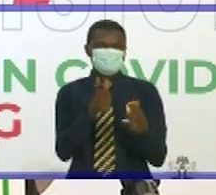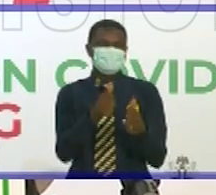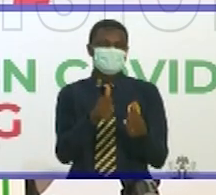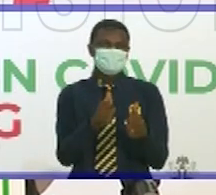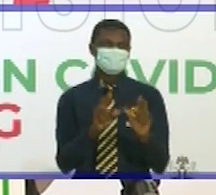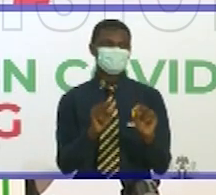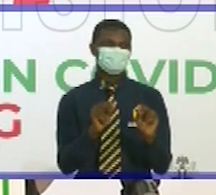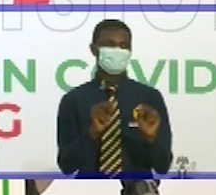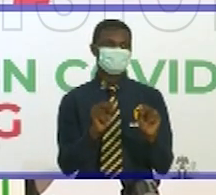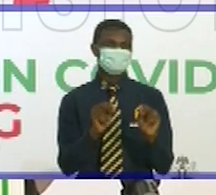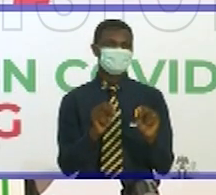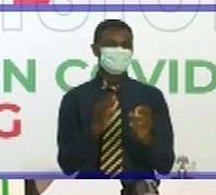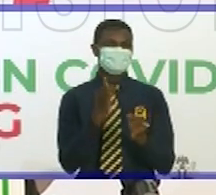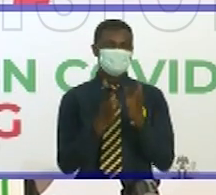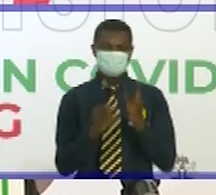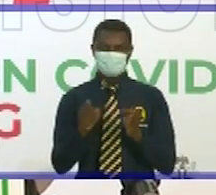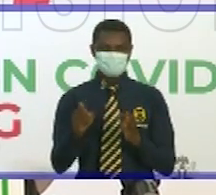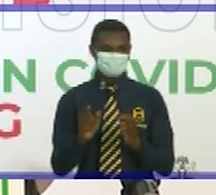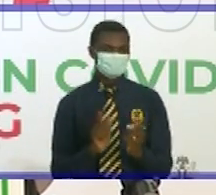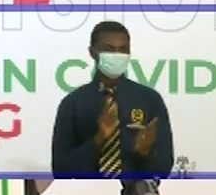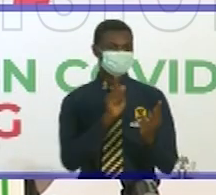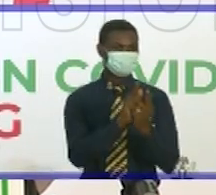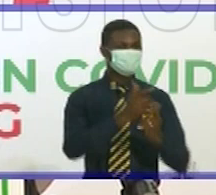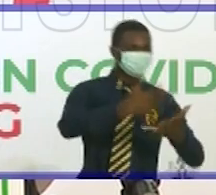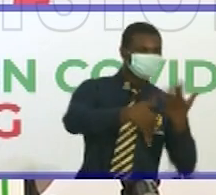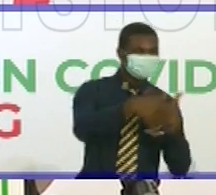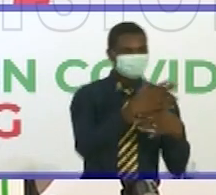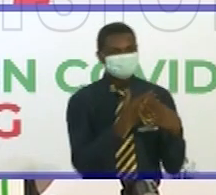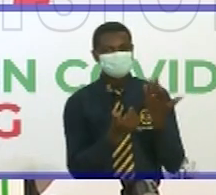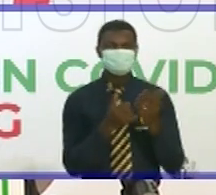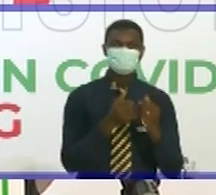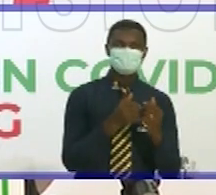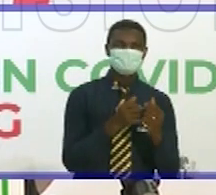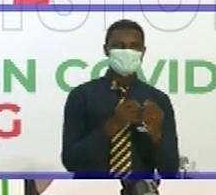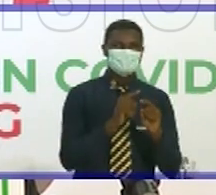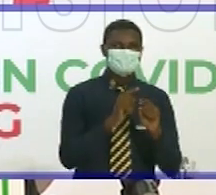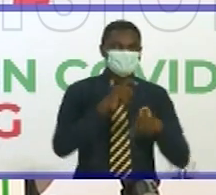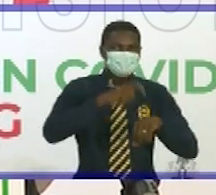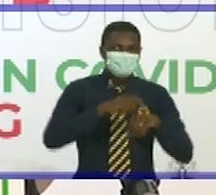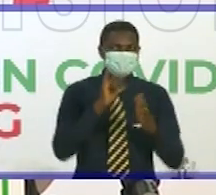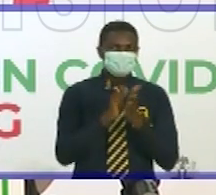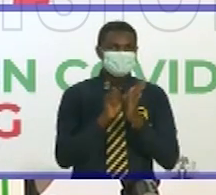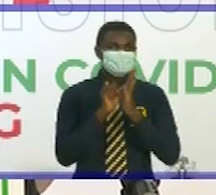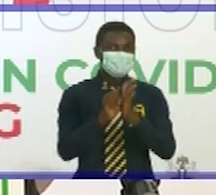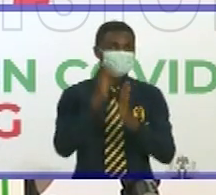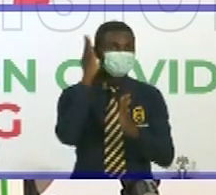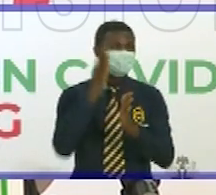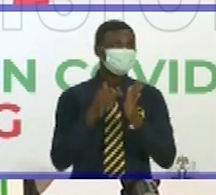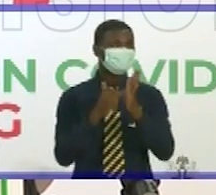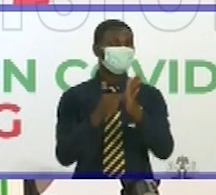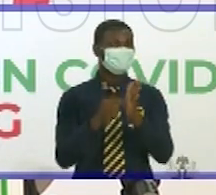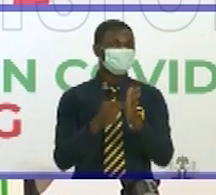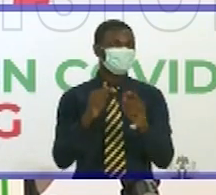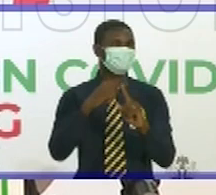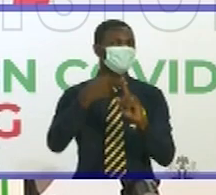ngba wo ni awon ta n pe ni nkan ta n pe ni symptoms apere pe kini ti wo ara elomi